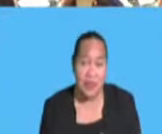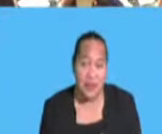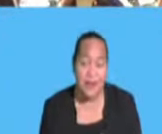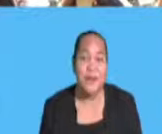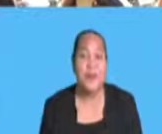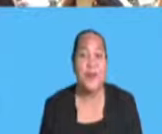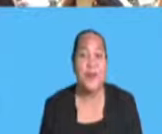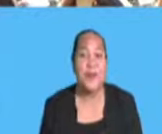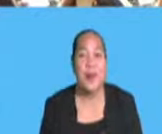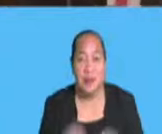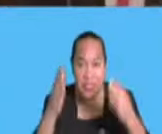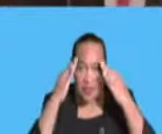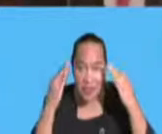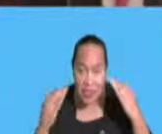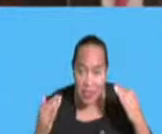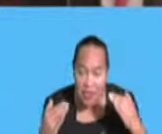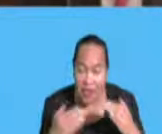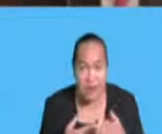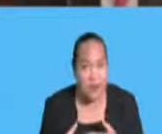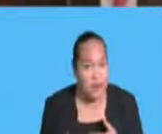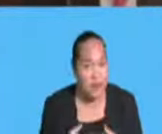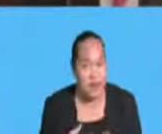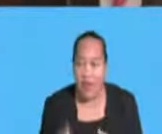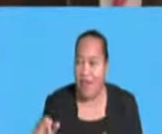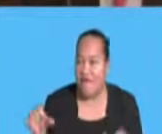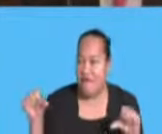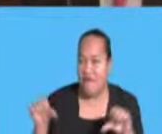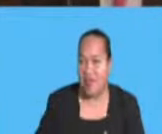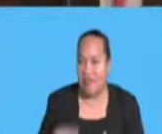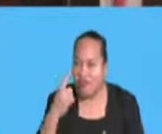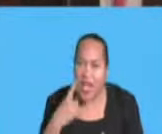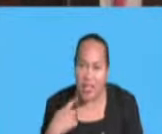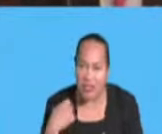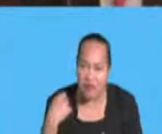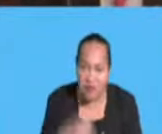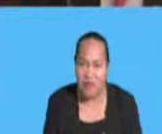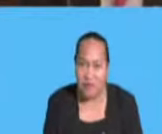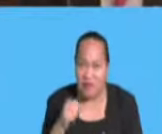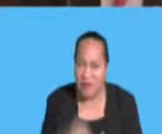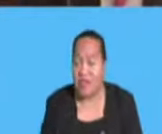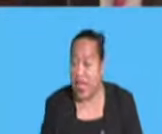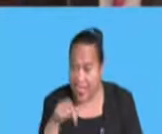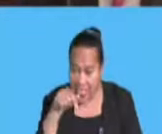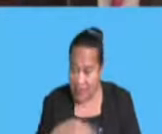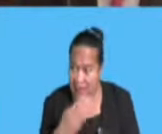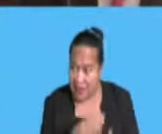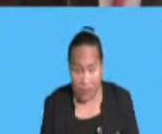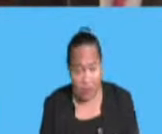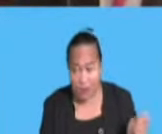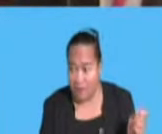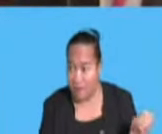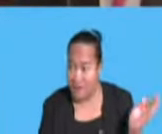Mr. Speaker, regardless of their failed attempts at sabotage, this is a budget that